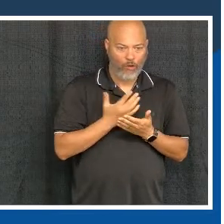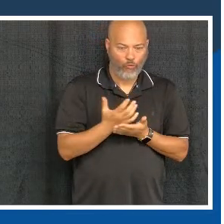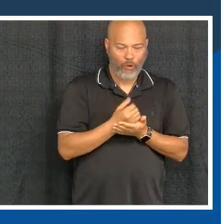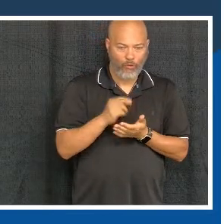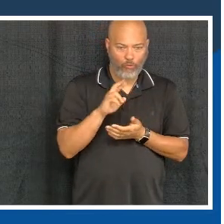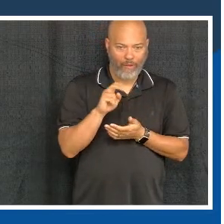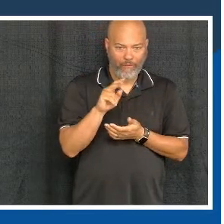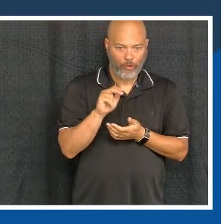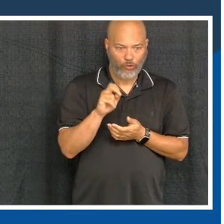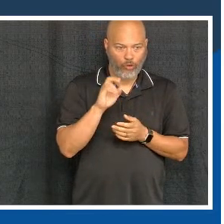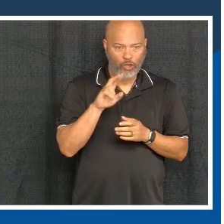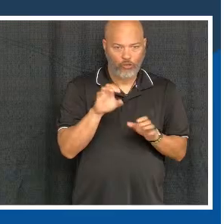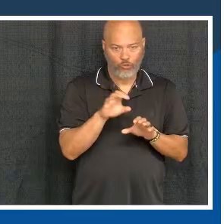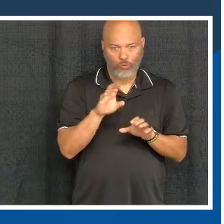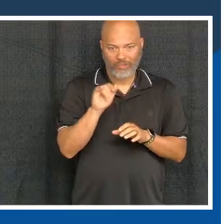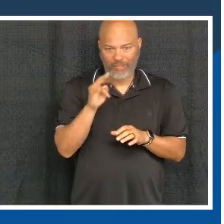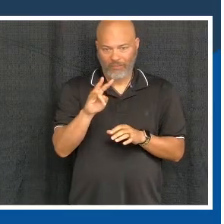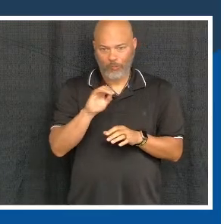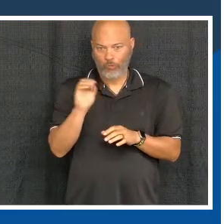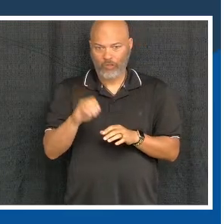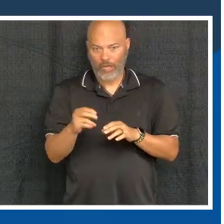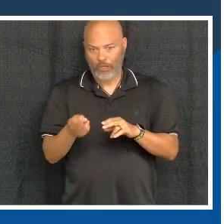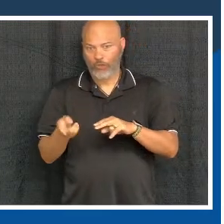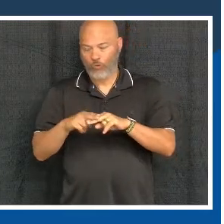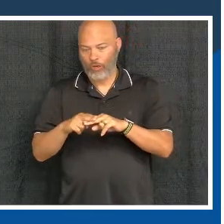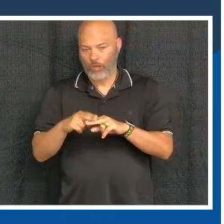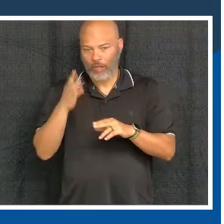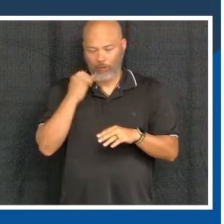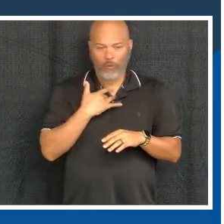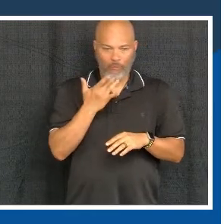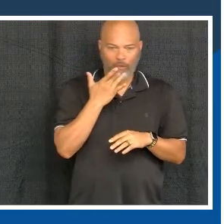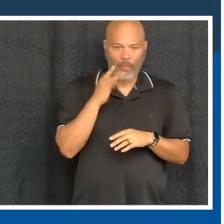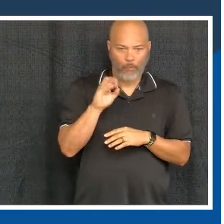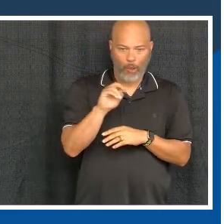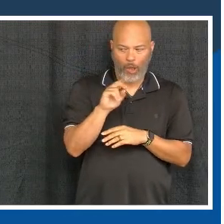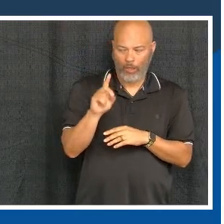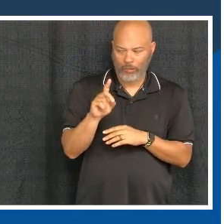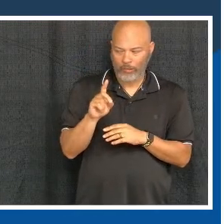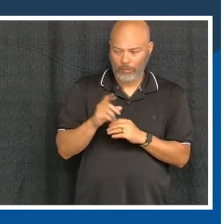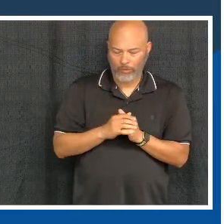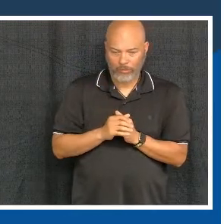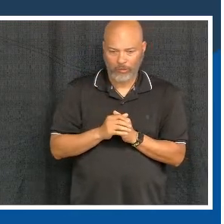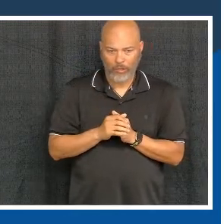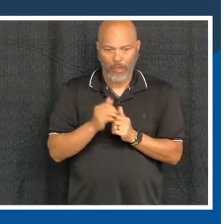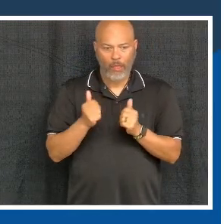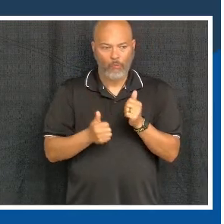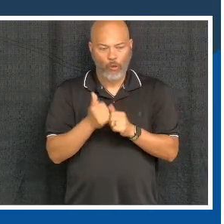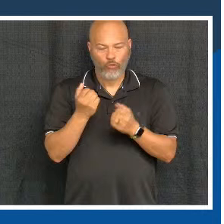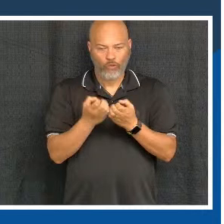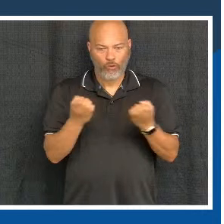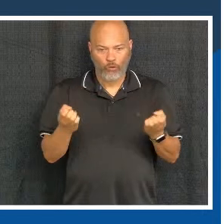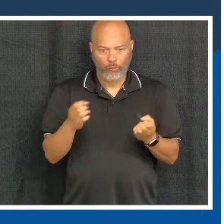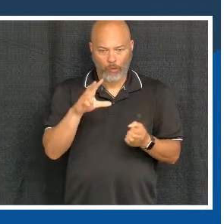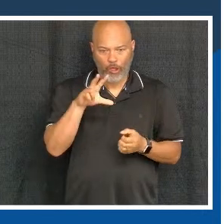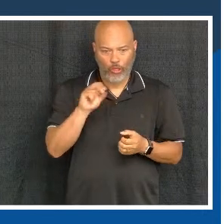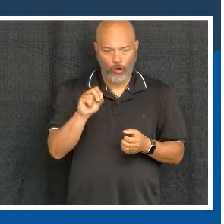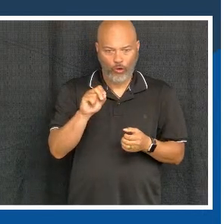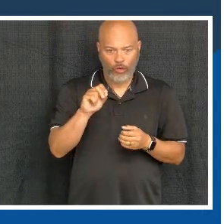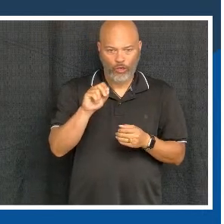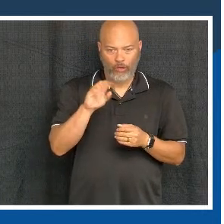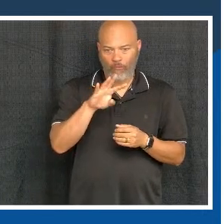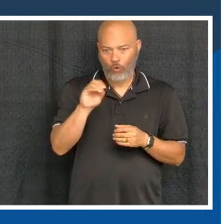do a 17% rate increase. And so that's why we're going to the bond market. And most of our equipment's 30, 40-year